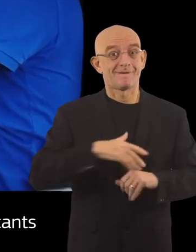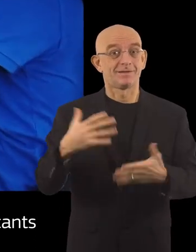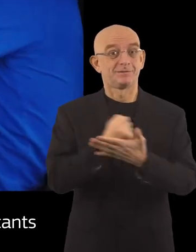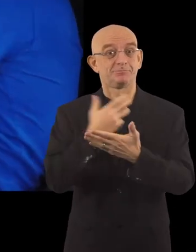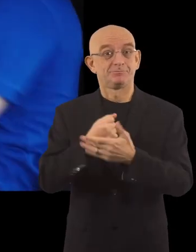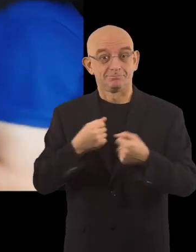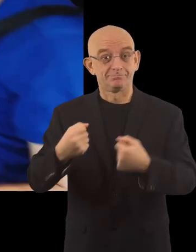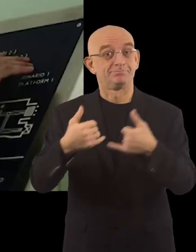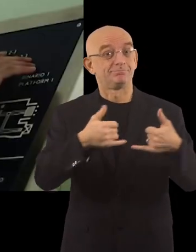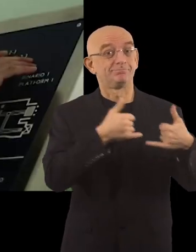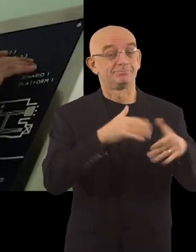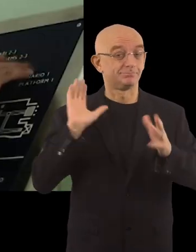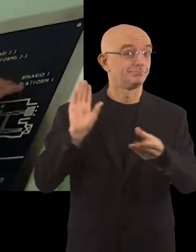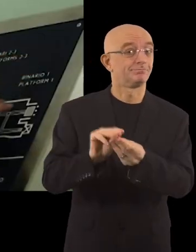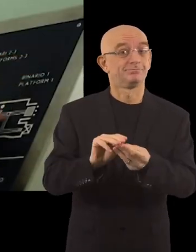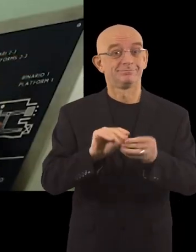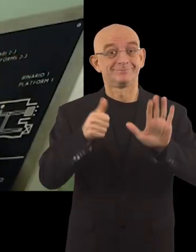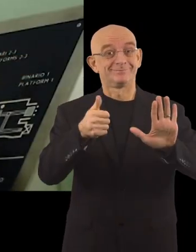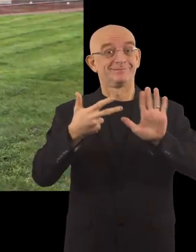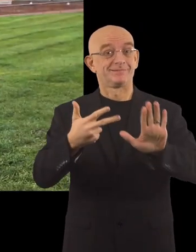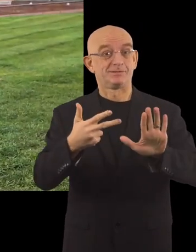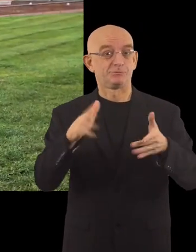applicants and 68 rewarded cities.